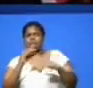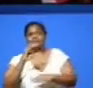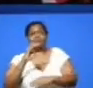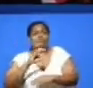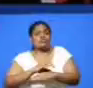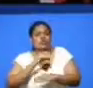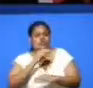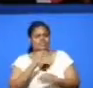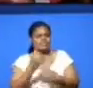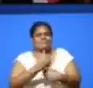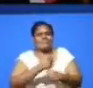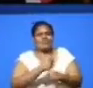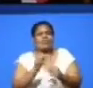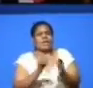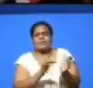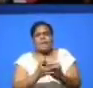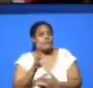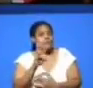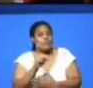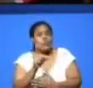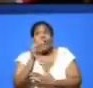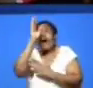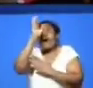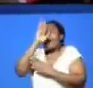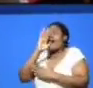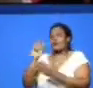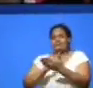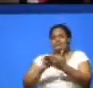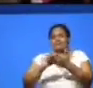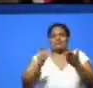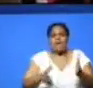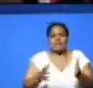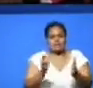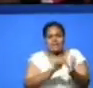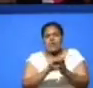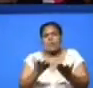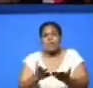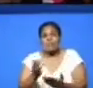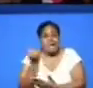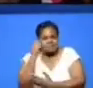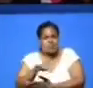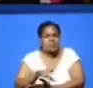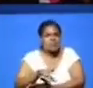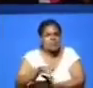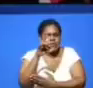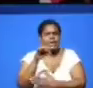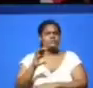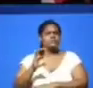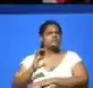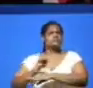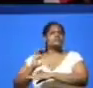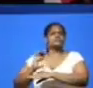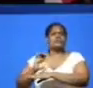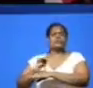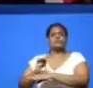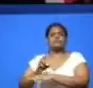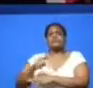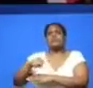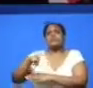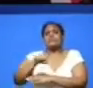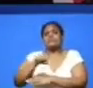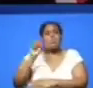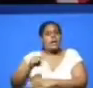Bible. God is the author of the Bible. And if you want to find a church, use the